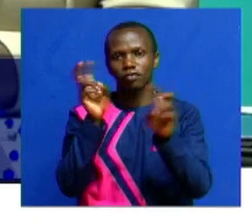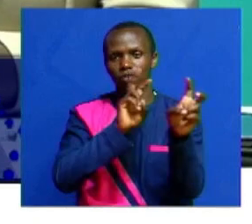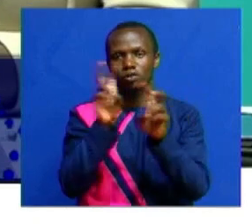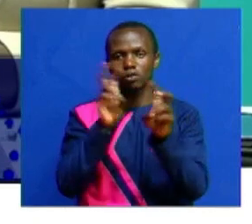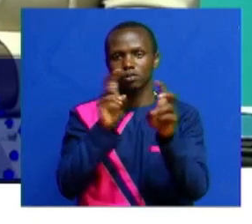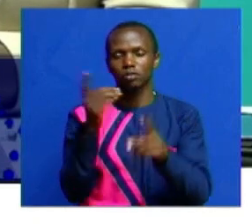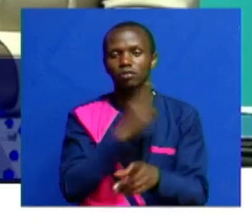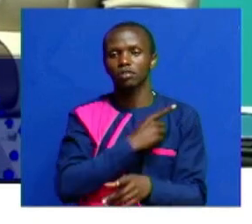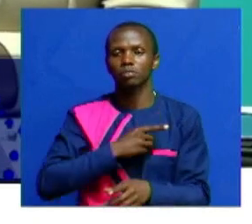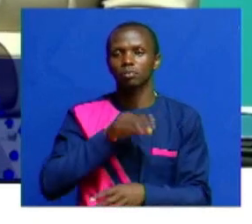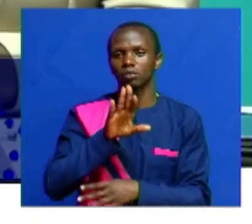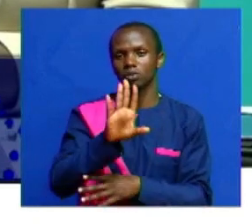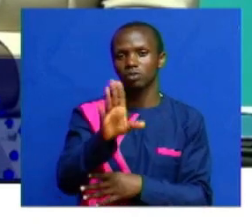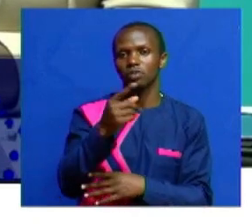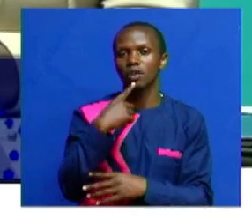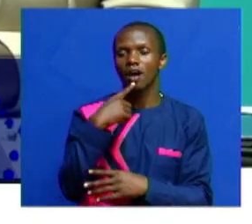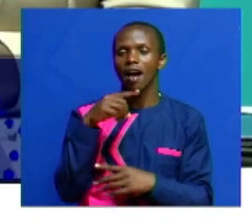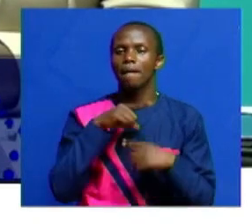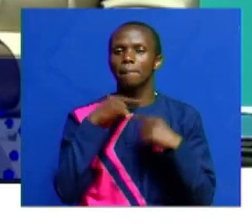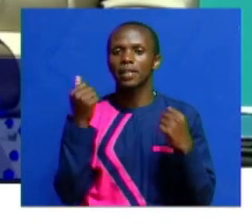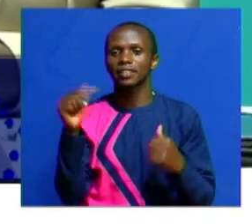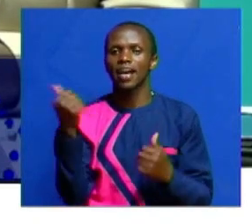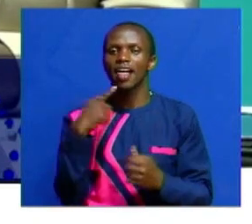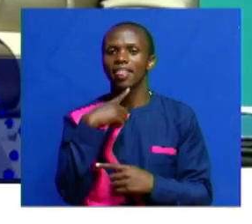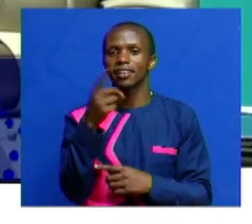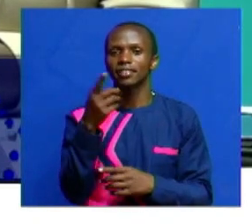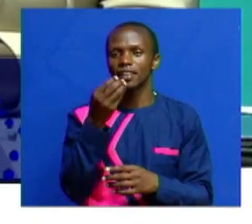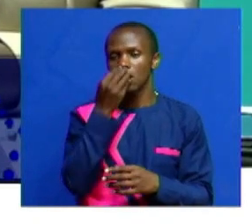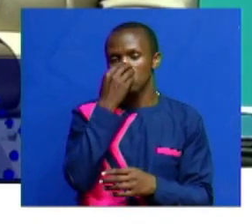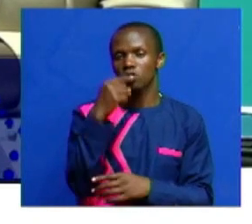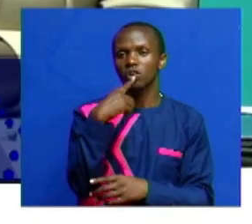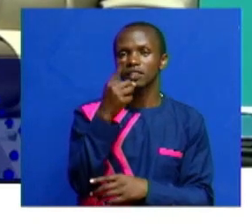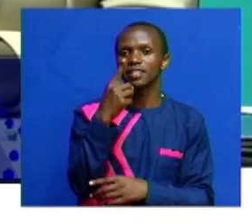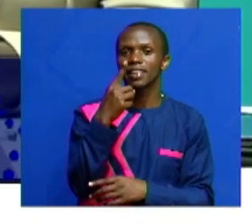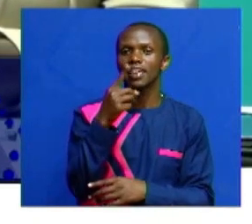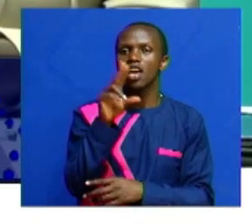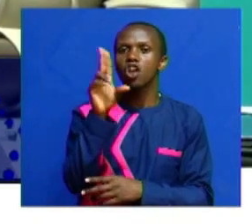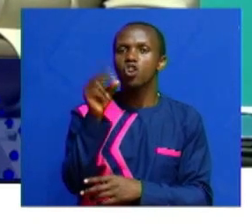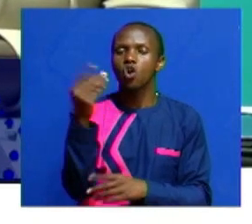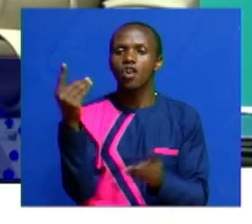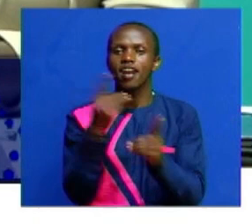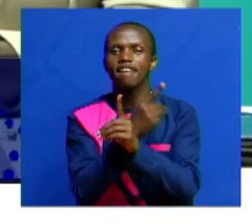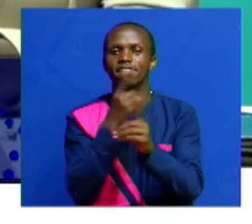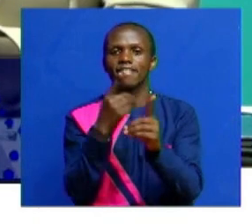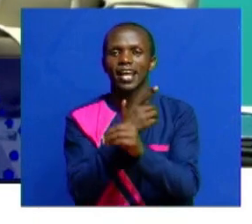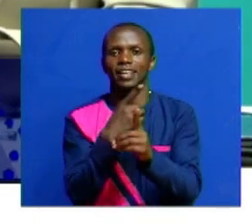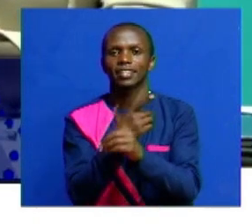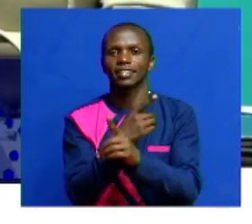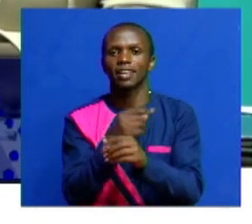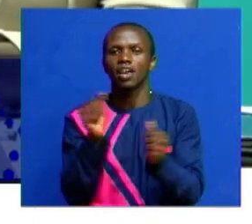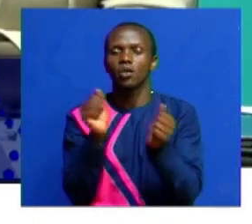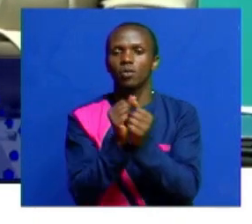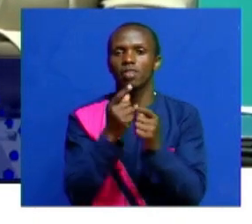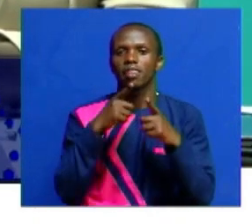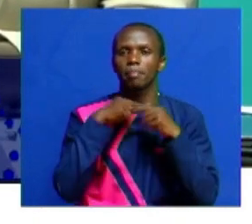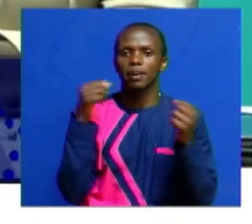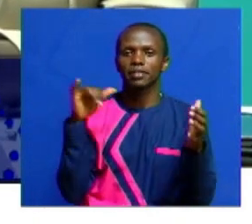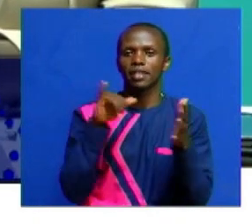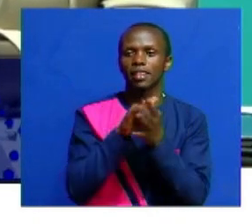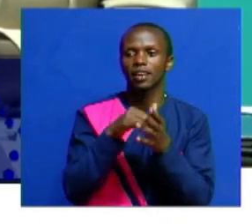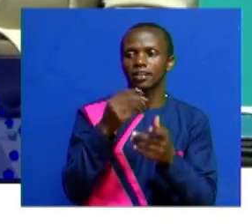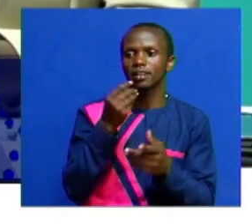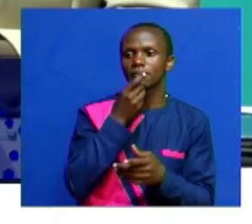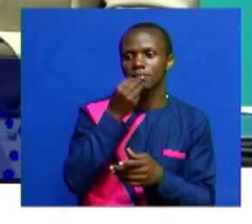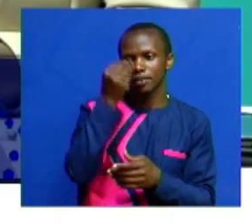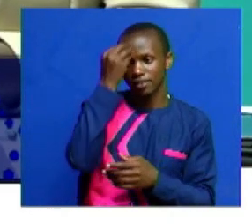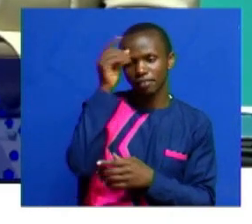denominations. On Monday, President William Ruto categorically mentioned that there is no difference between McKenzie, who pretends as a pastor, and a